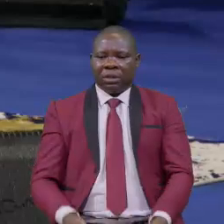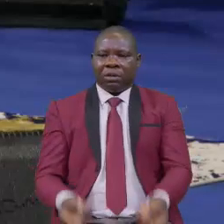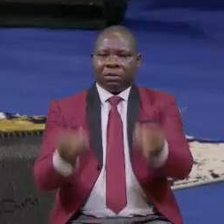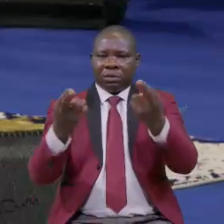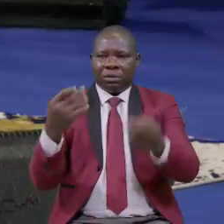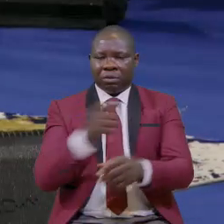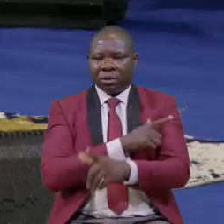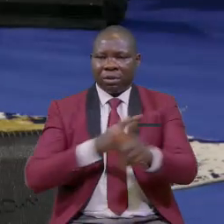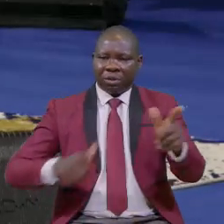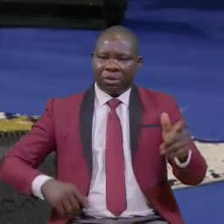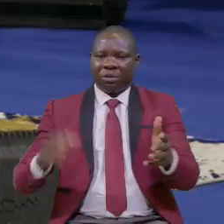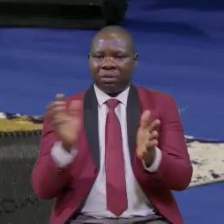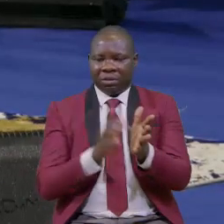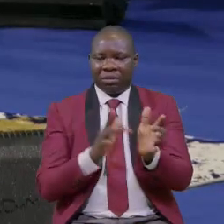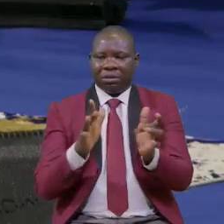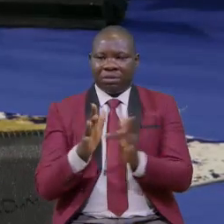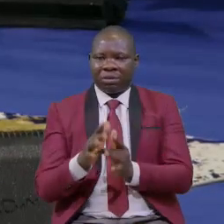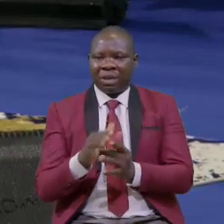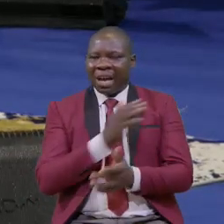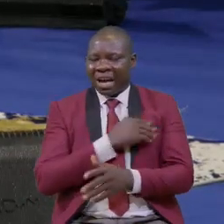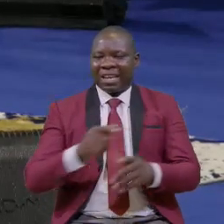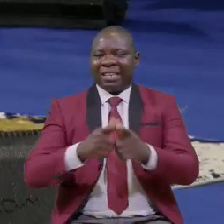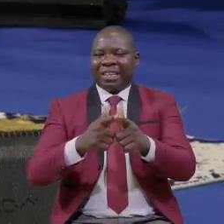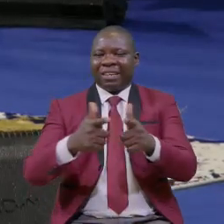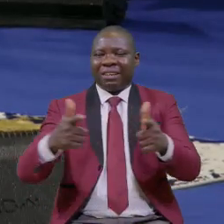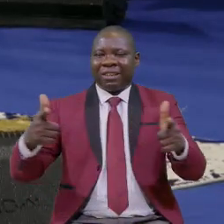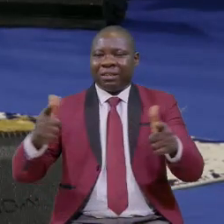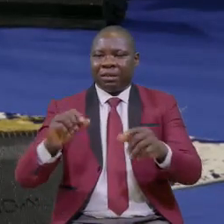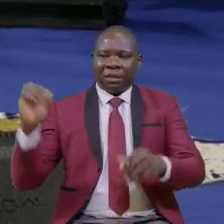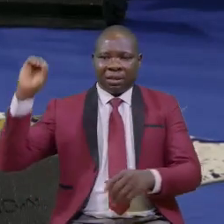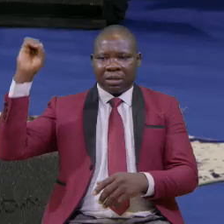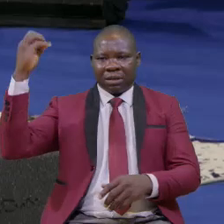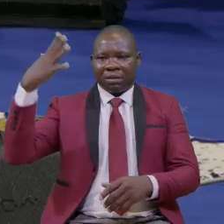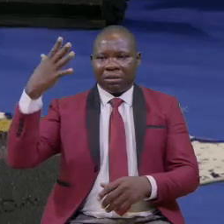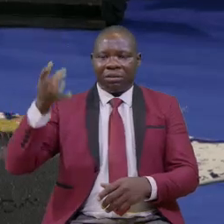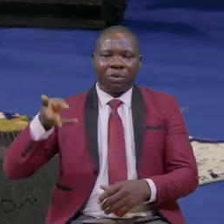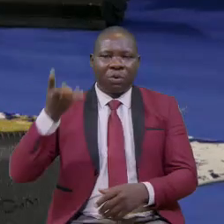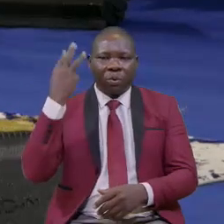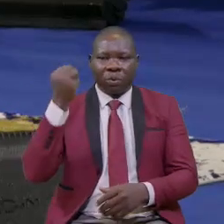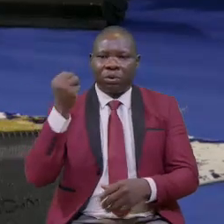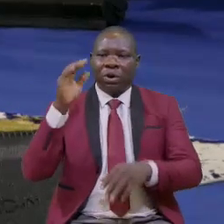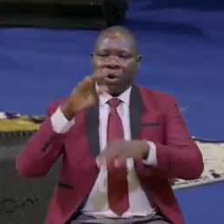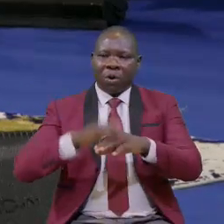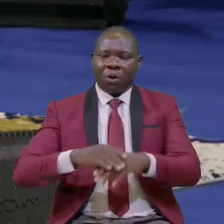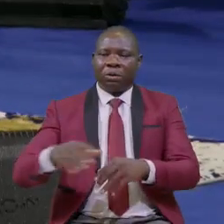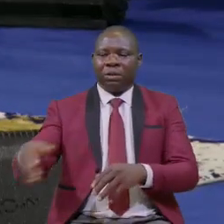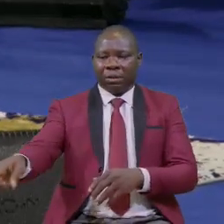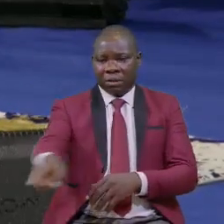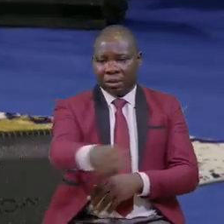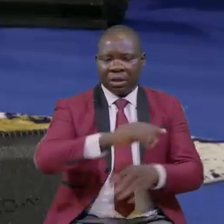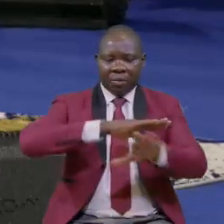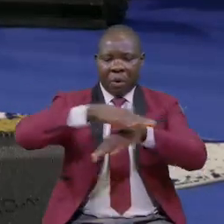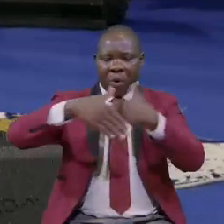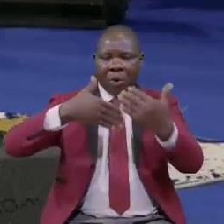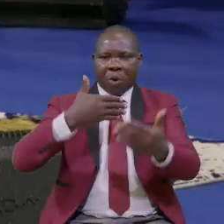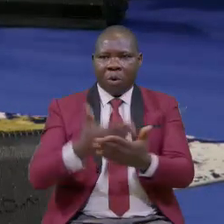Look at this, look at this. And great grace was upon them all.